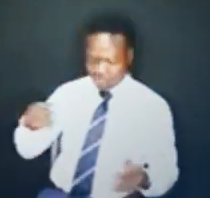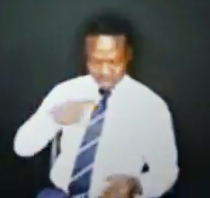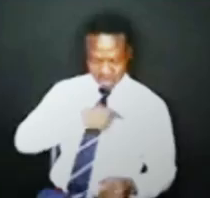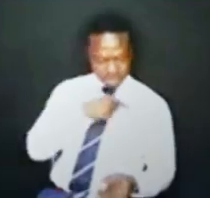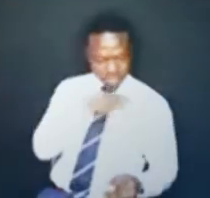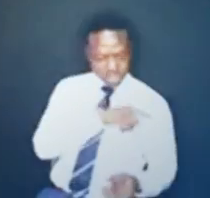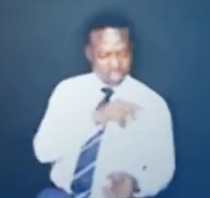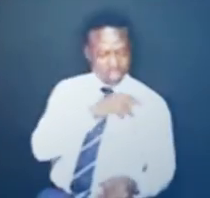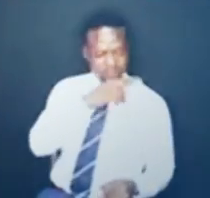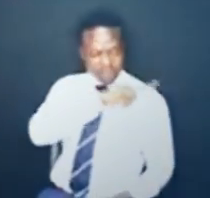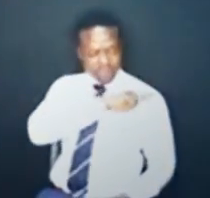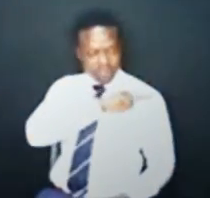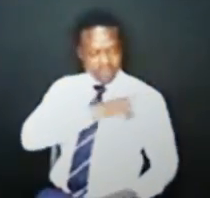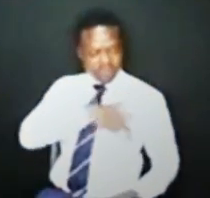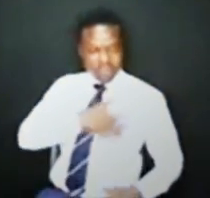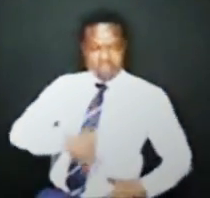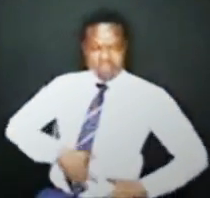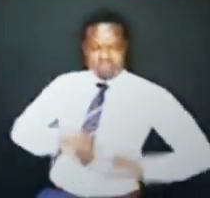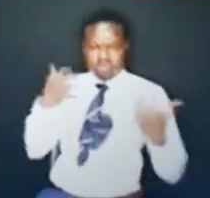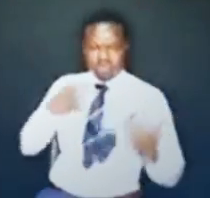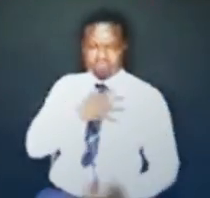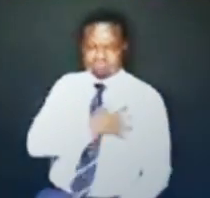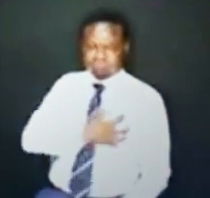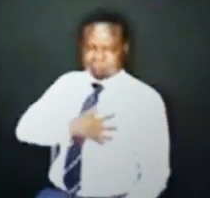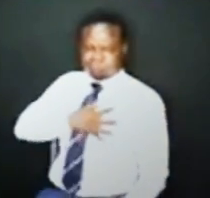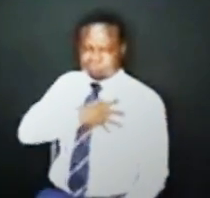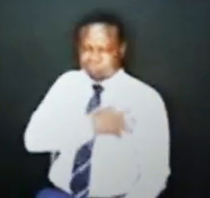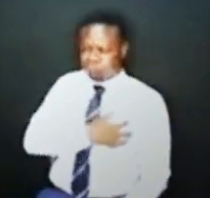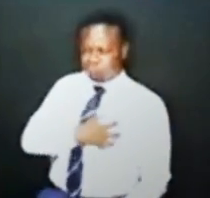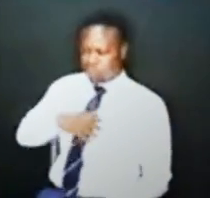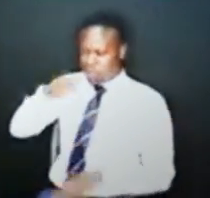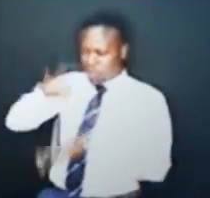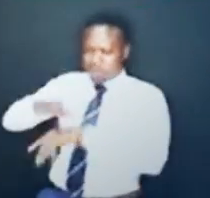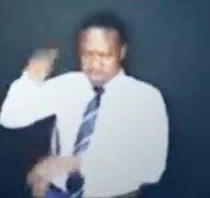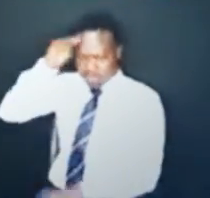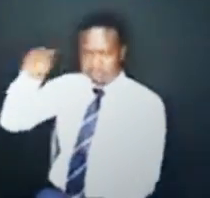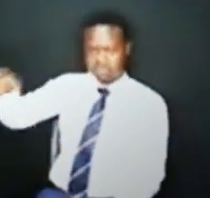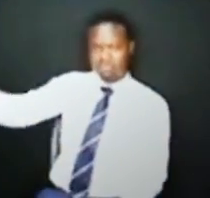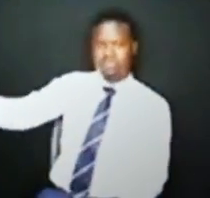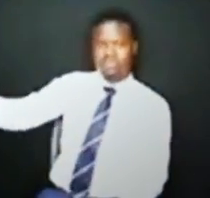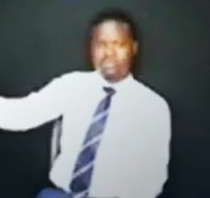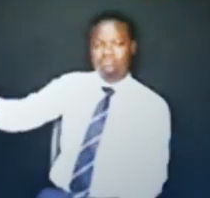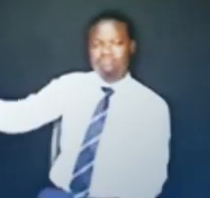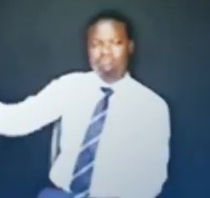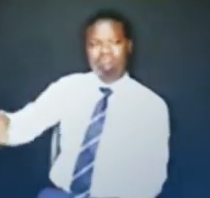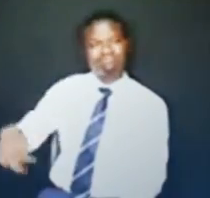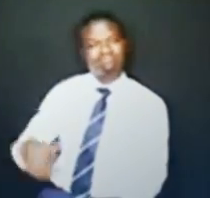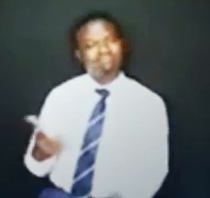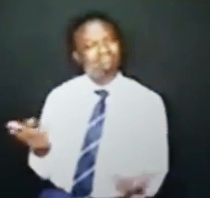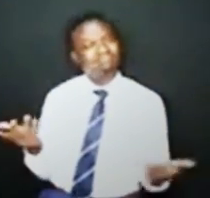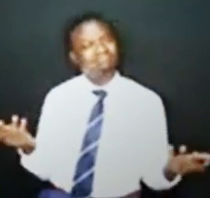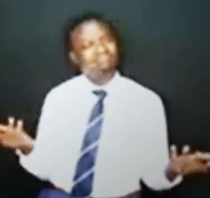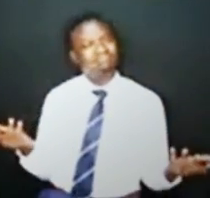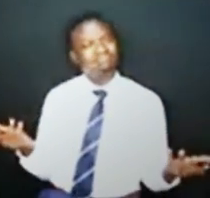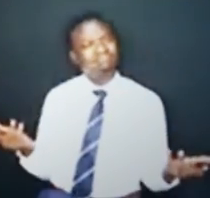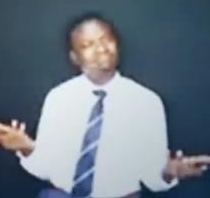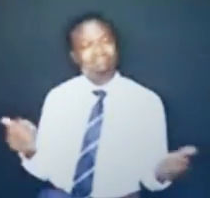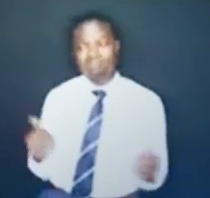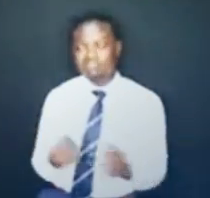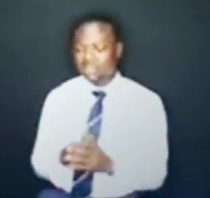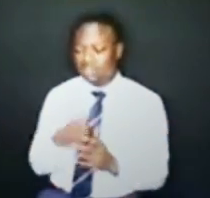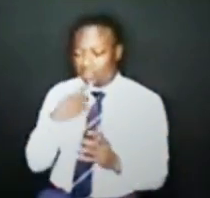hokra na nimu no ni bu fui Mordecai se. Now look at verse 10.